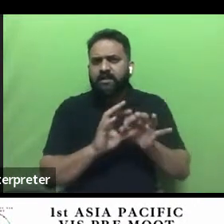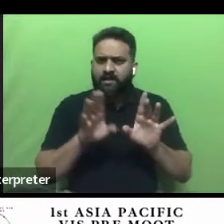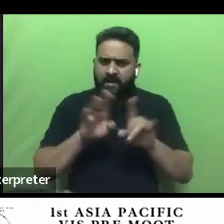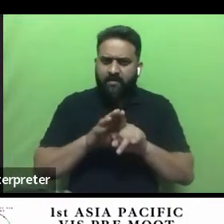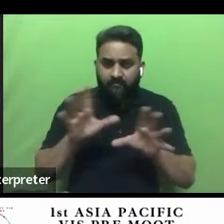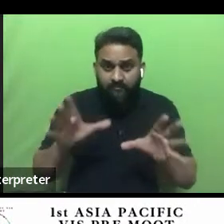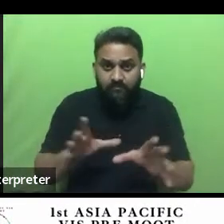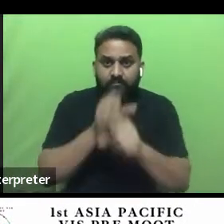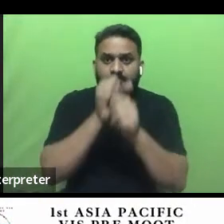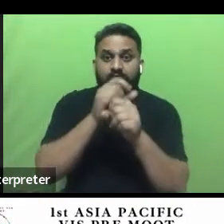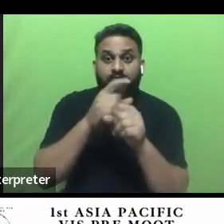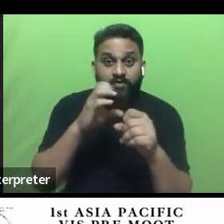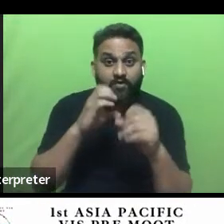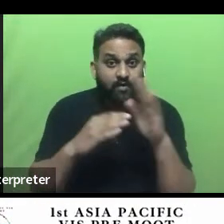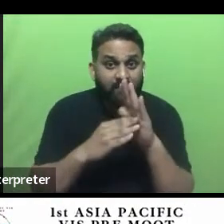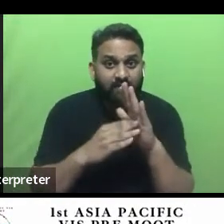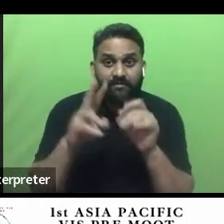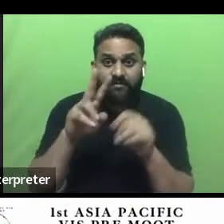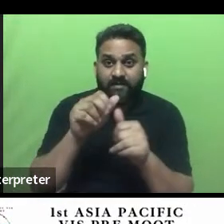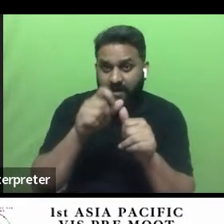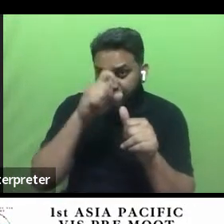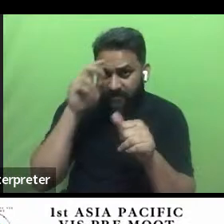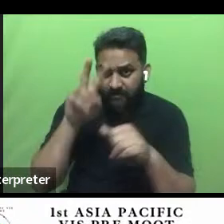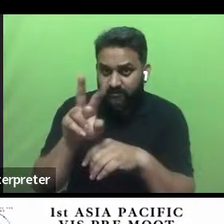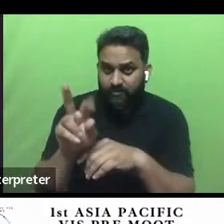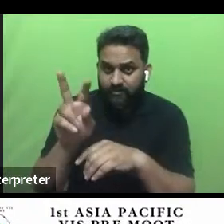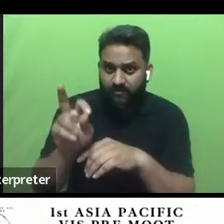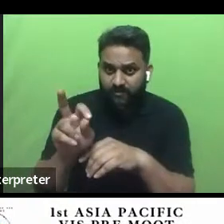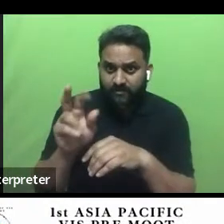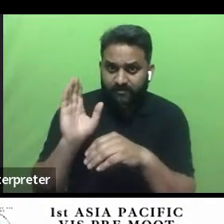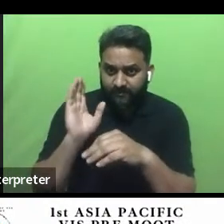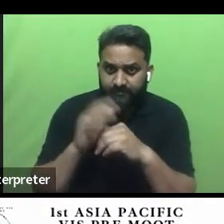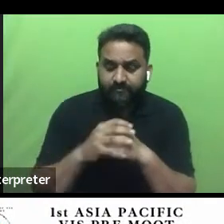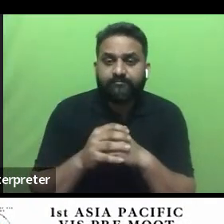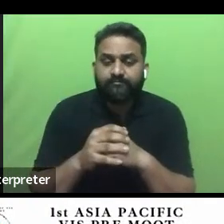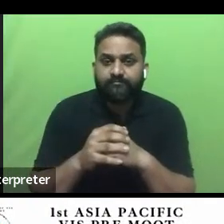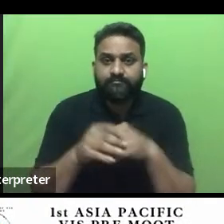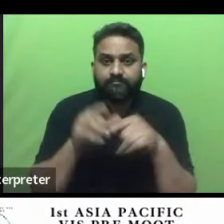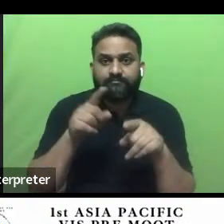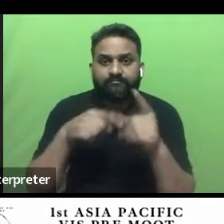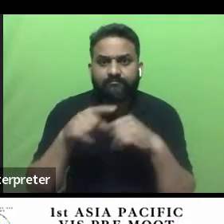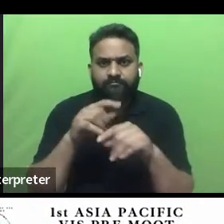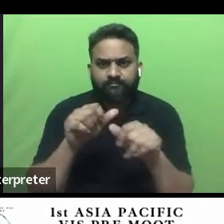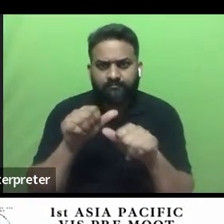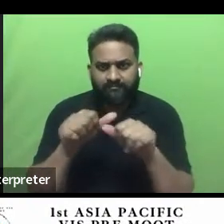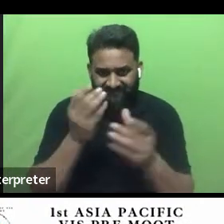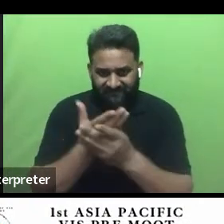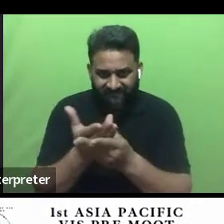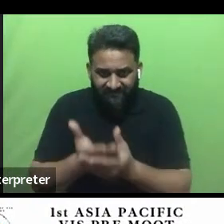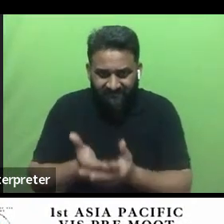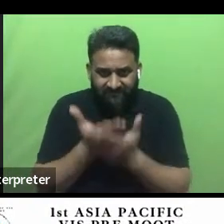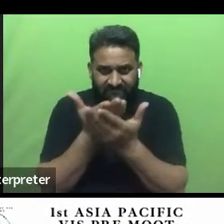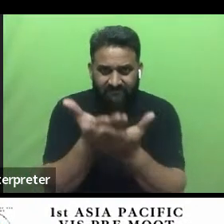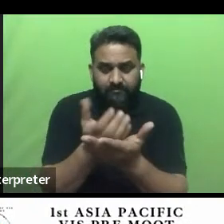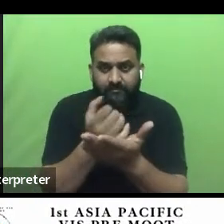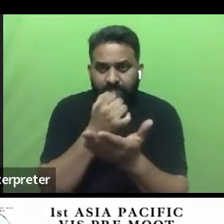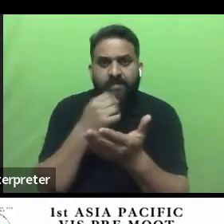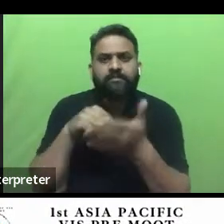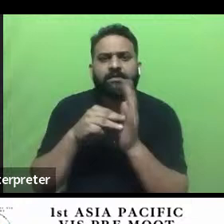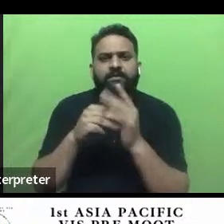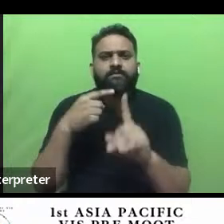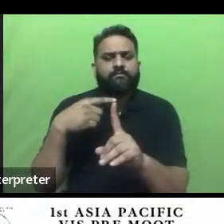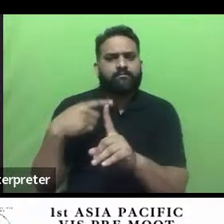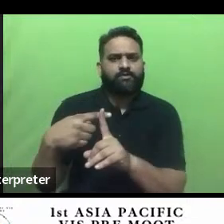concluded contract in April 2020. The claimant will develop this submission by putting forward a positive case and